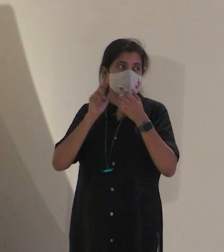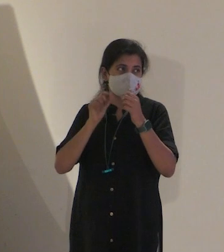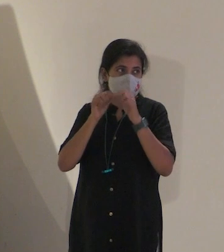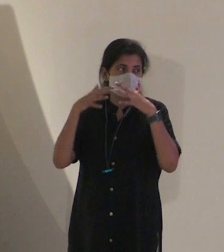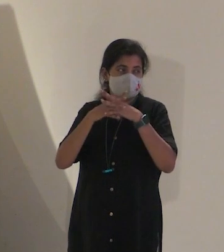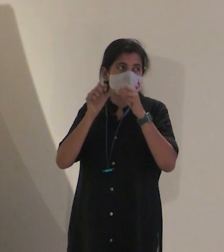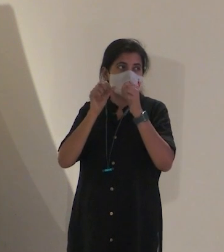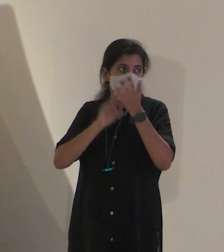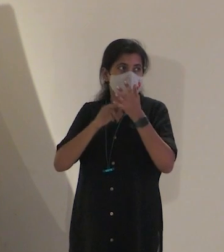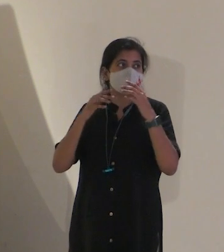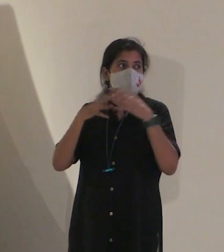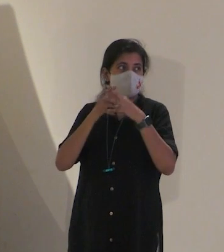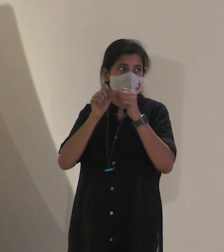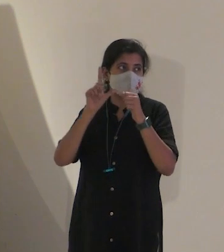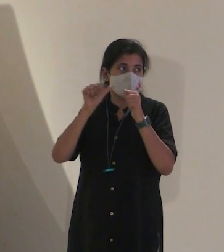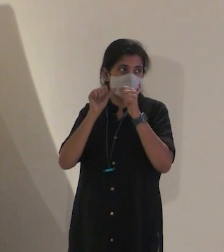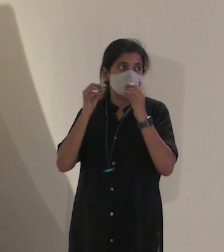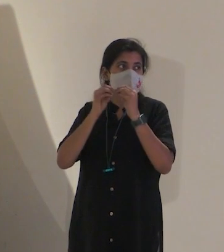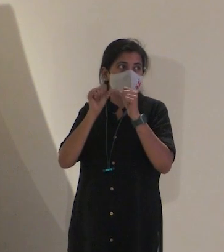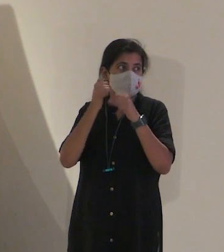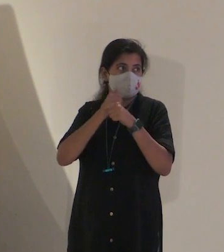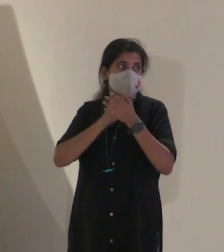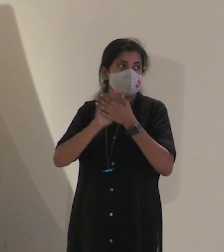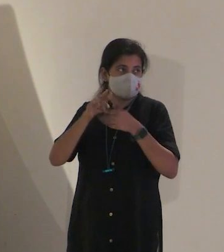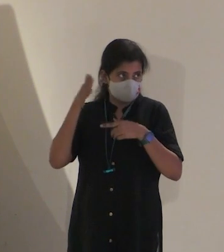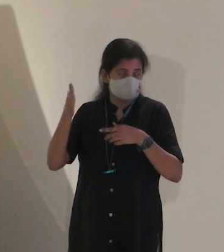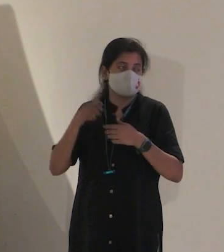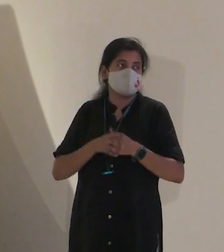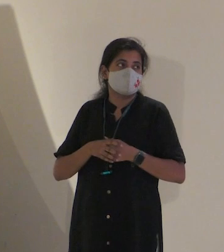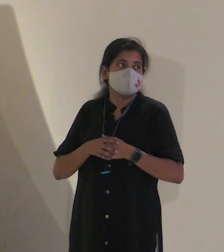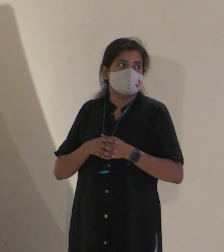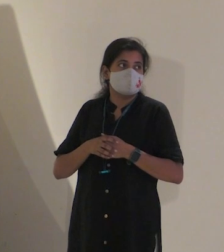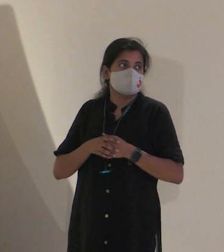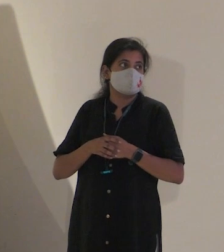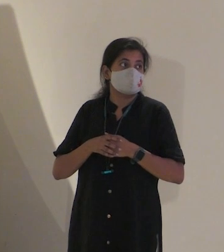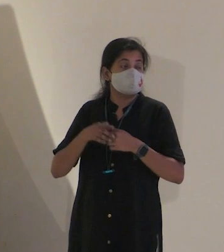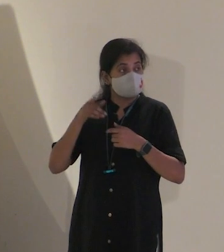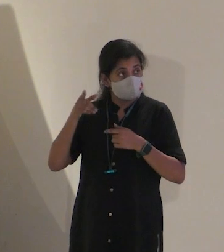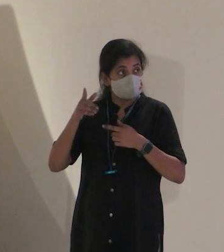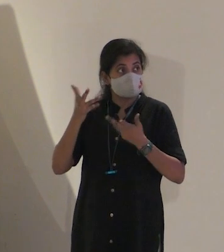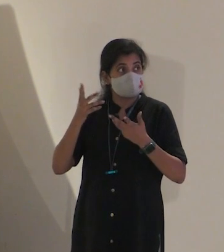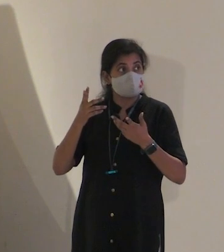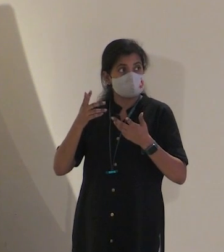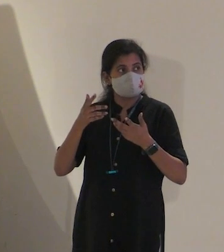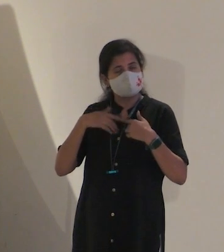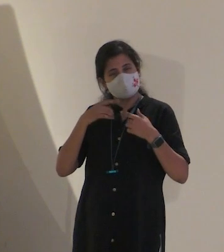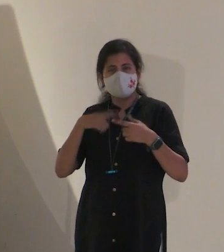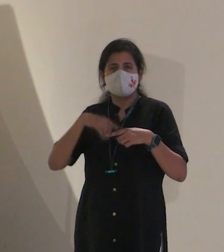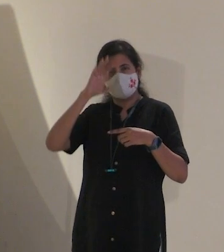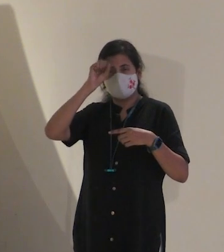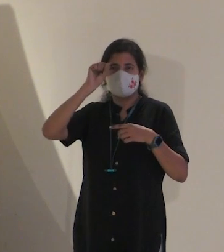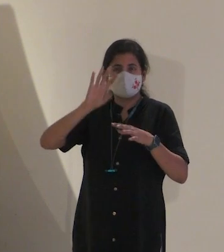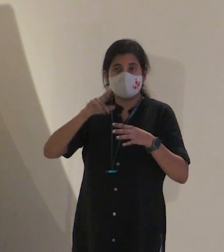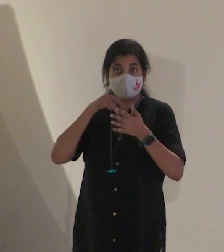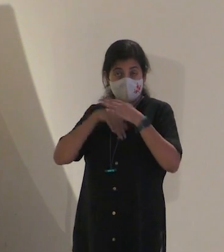which was a sort of public history exercise on what we remember about Jallianwala Bagh and what we are allowed to remember about Jallianwala